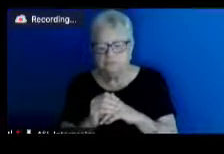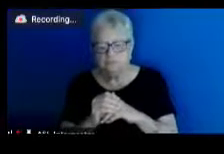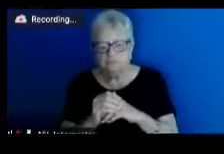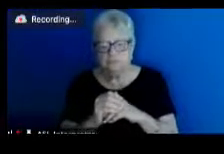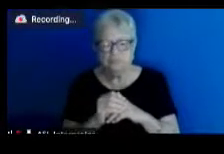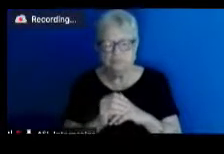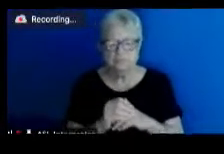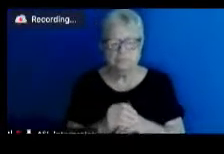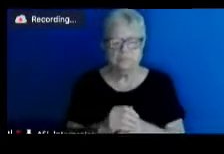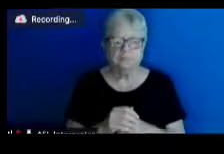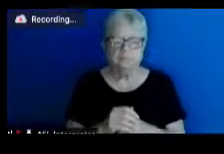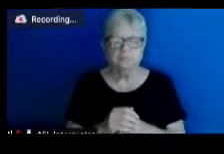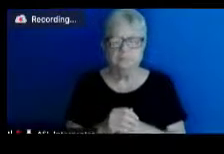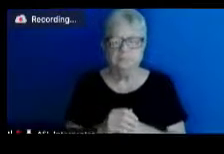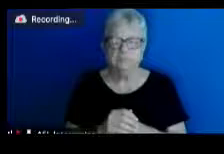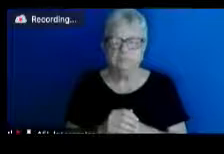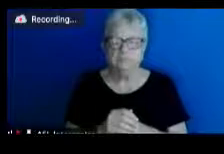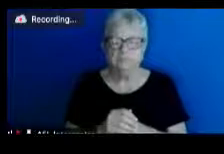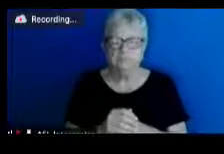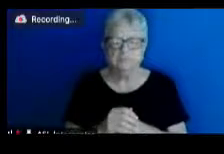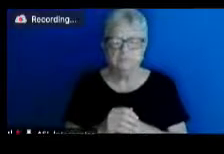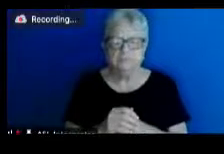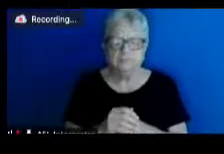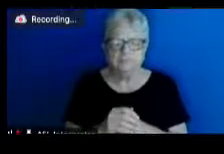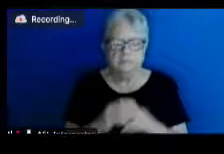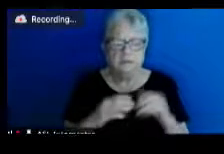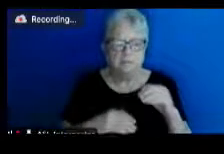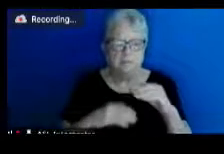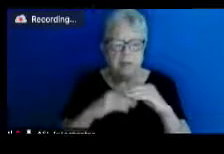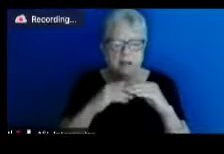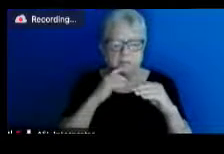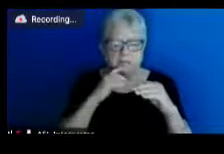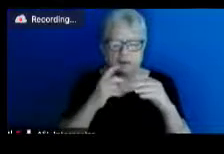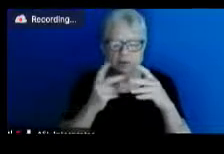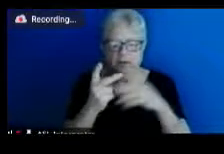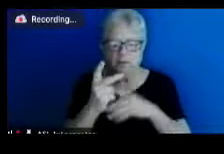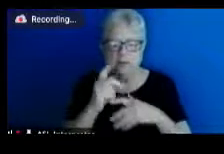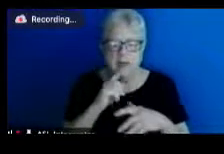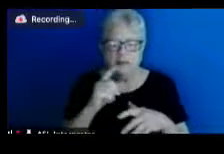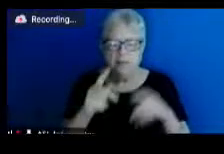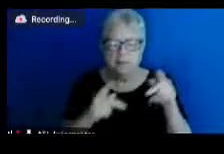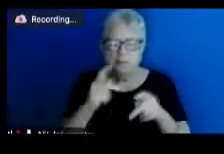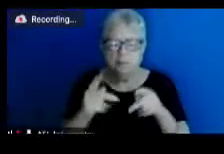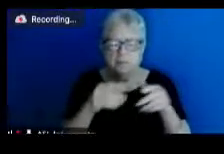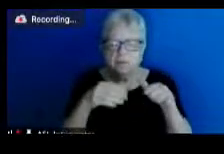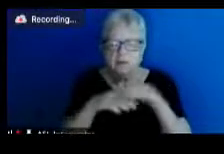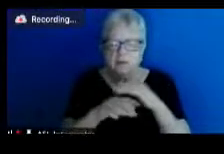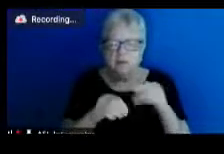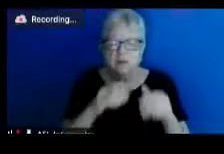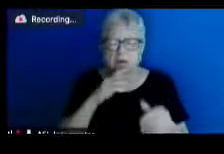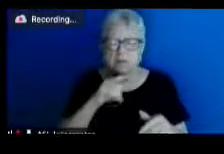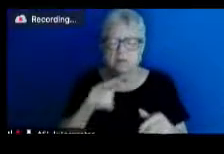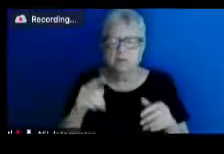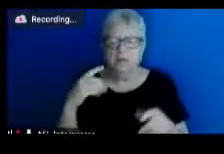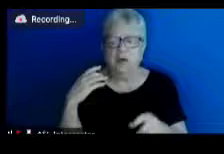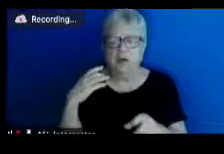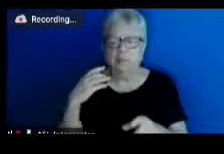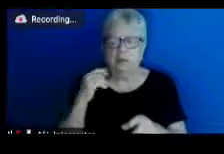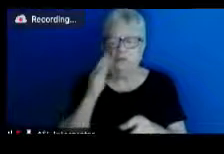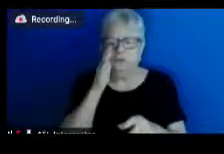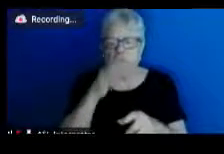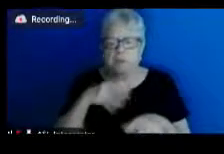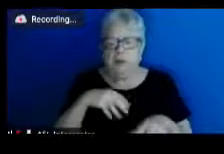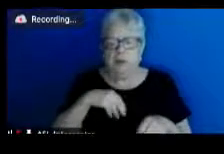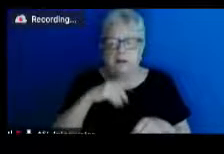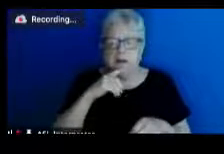In order to maximize transparency and public participation in our process, the commissioners will be taking public comment by phone. To